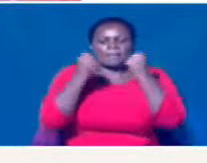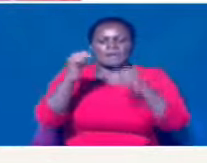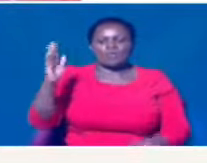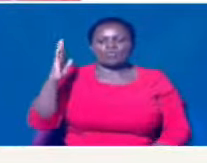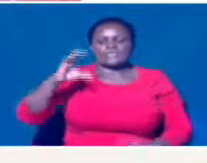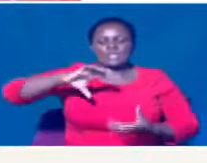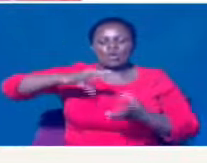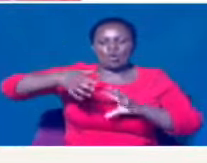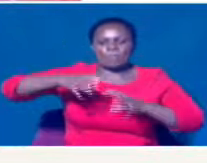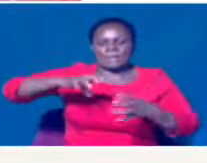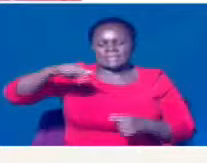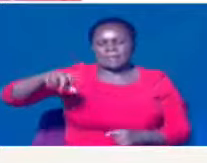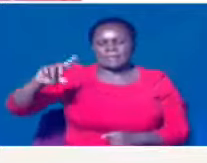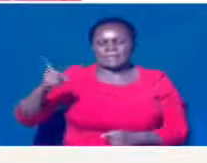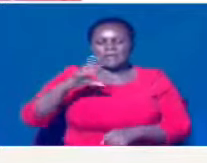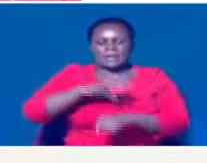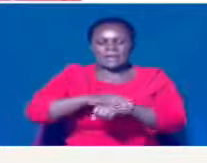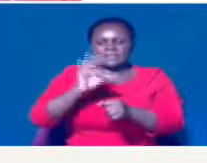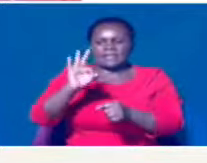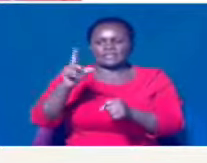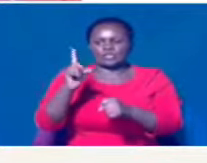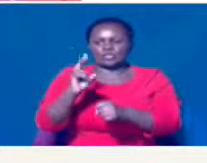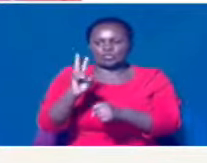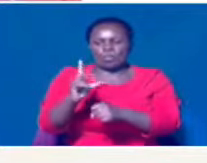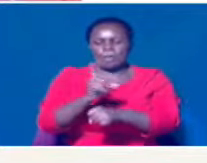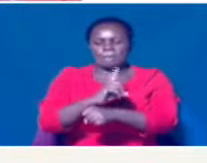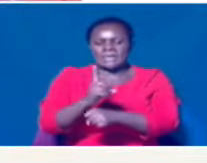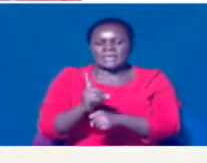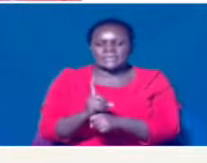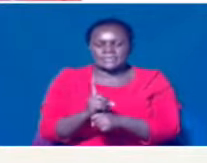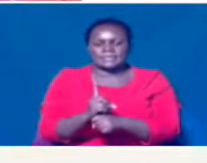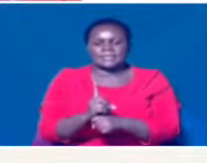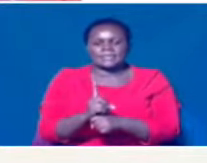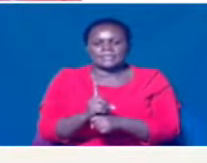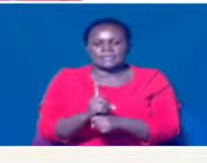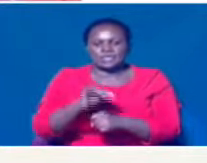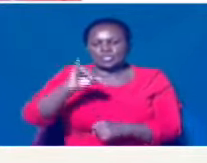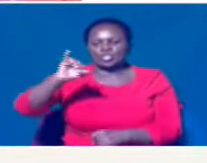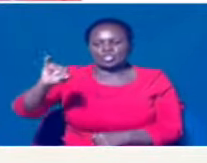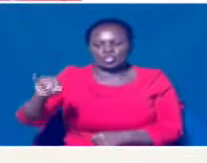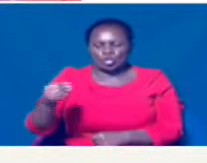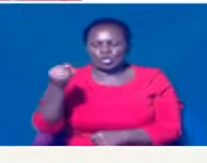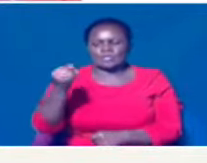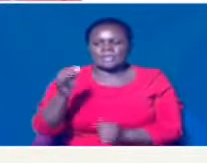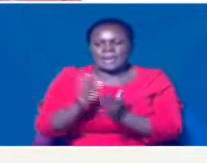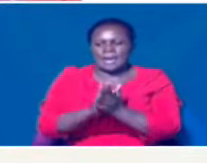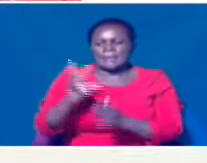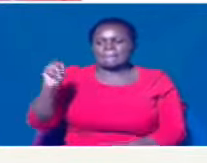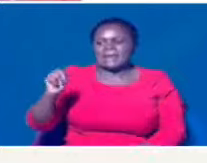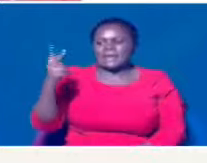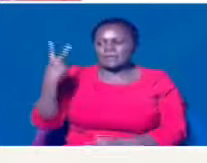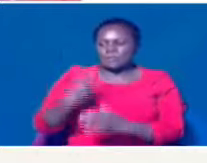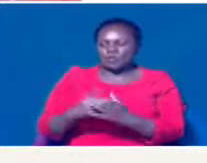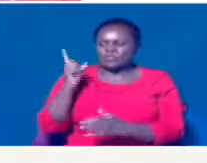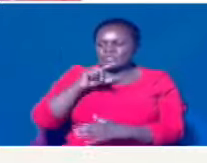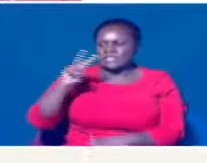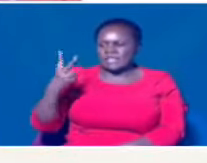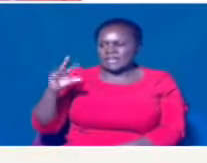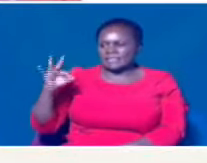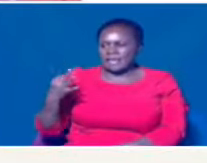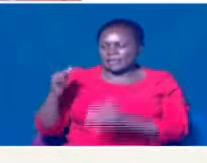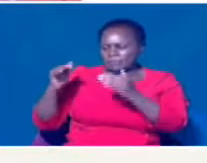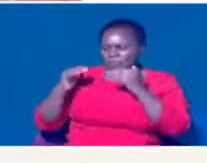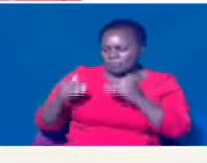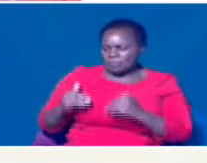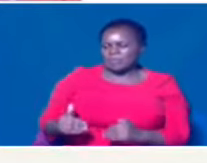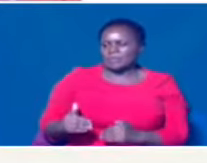Ulinzi Complex in Nairobi. She clocked 32 minutes, 16.78 seconds as Jocelyn Jepkosgei and Mariam Kipkorir finished second and